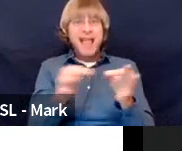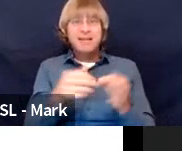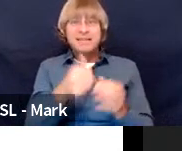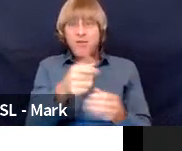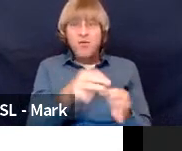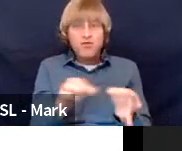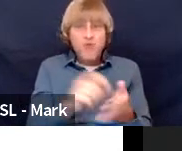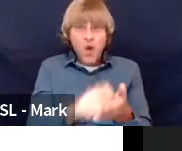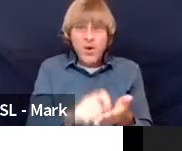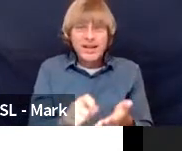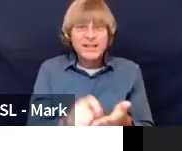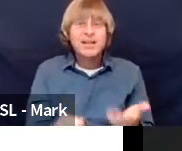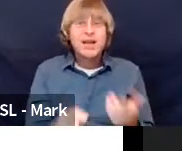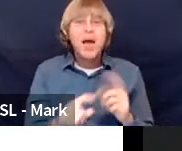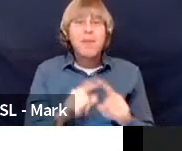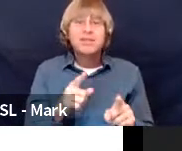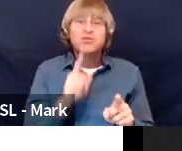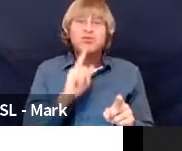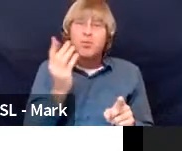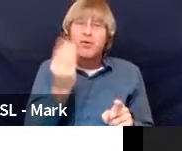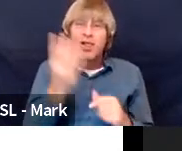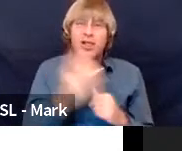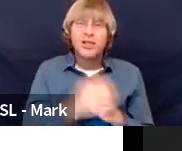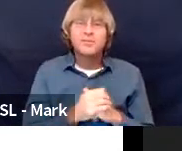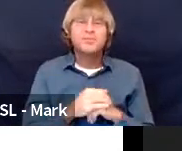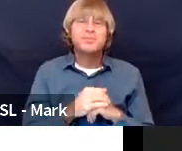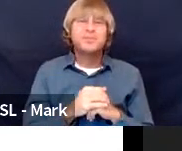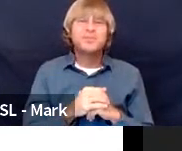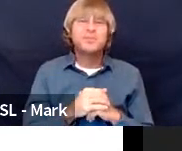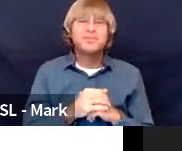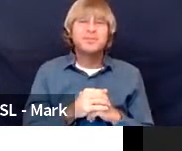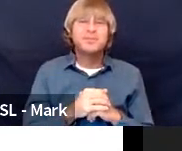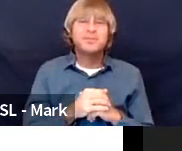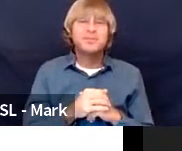it, but it's quite beautiful.